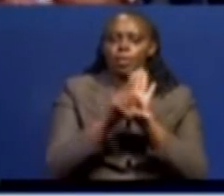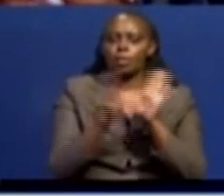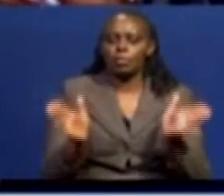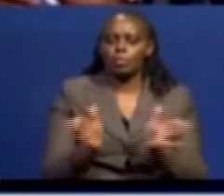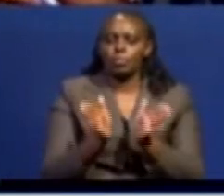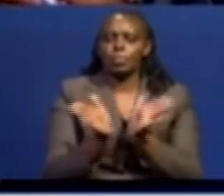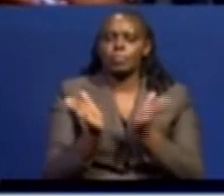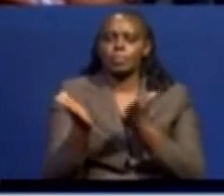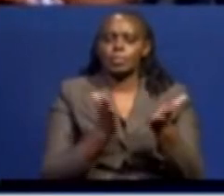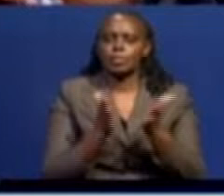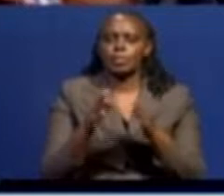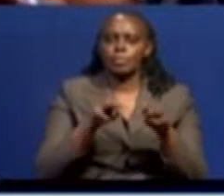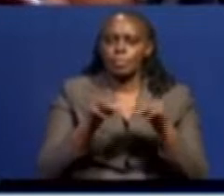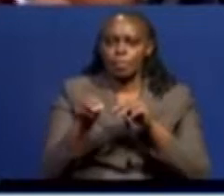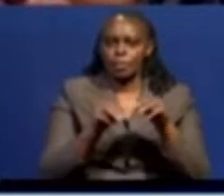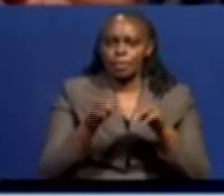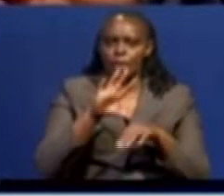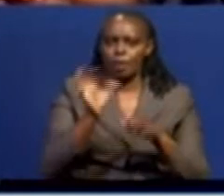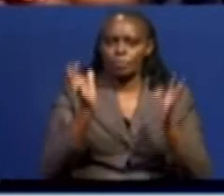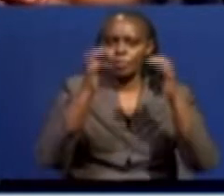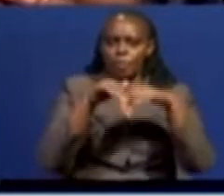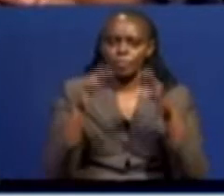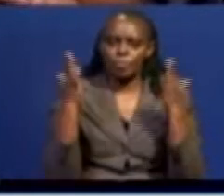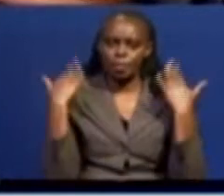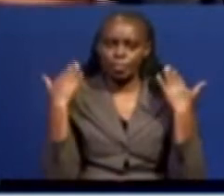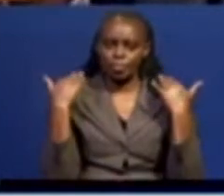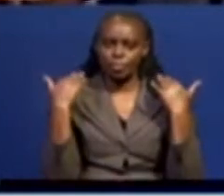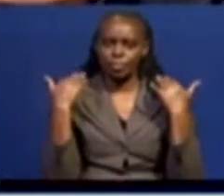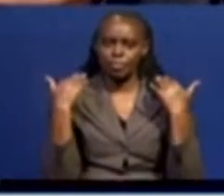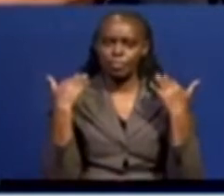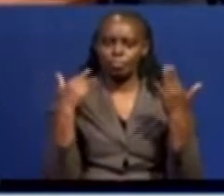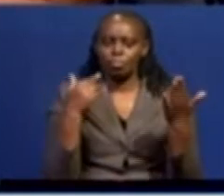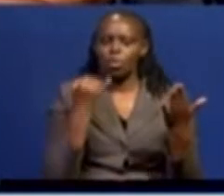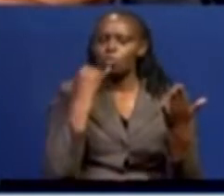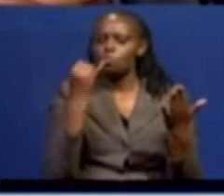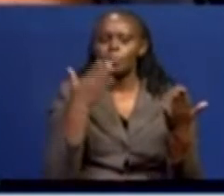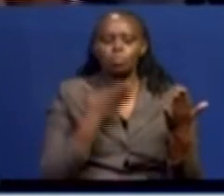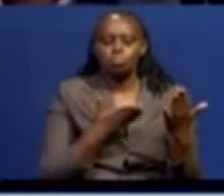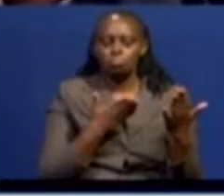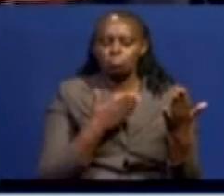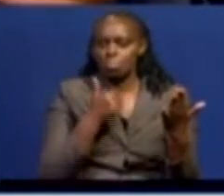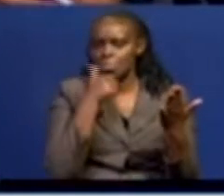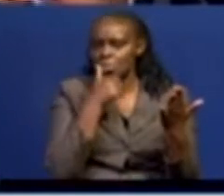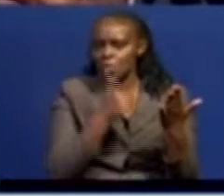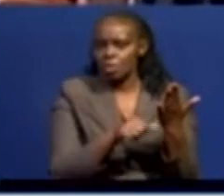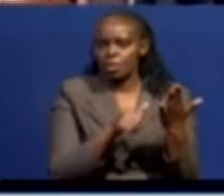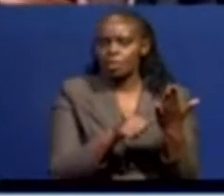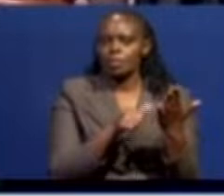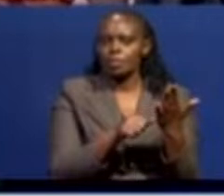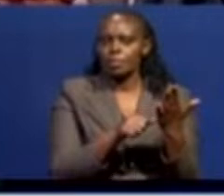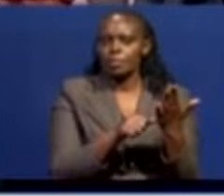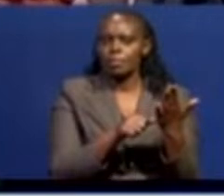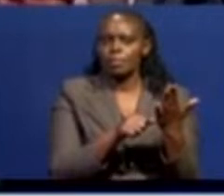Department of Legal Affairs, Public Service and Management, County Government of Meru. What is the content of the letter? Advisory on leave